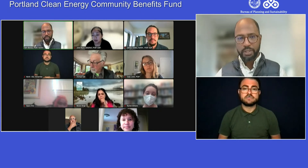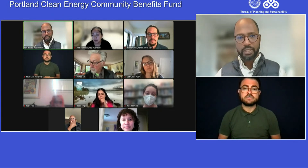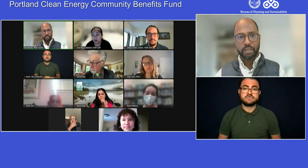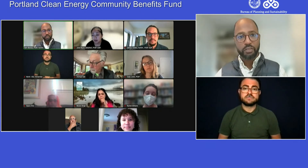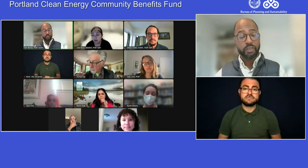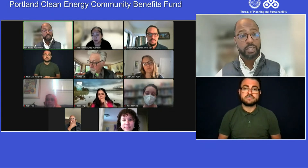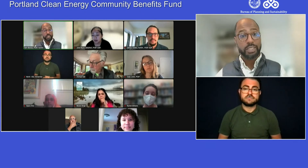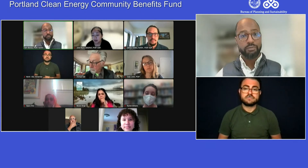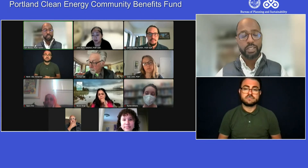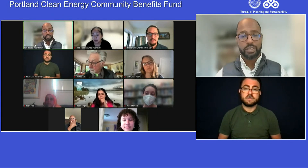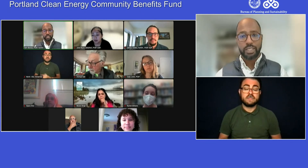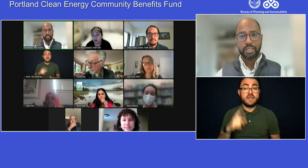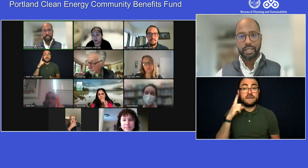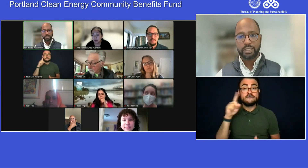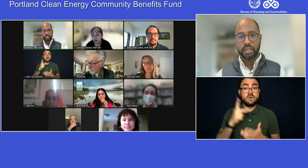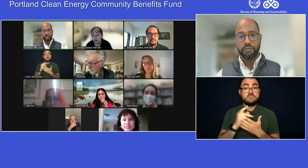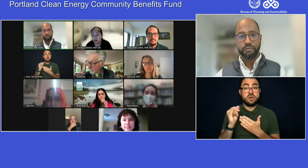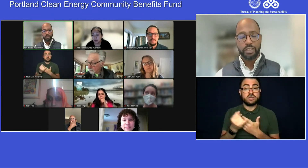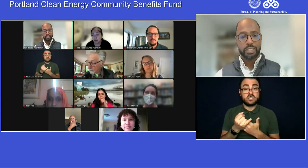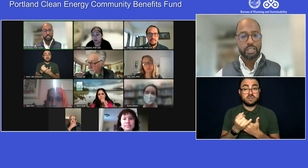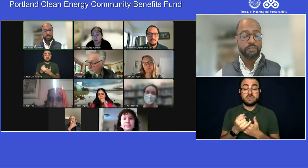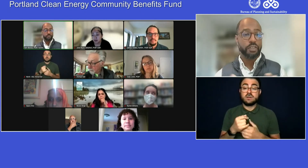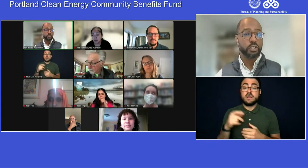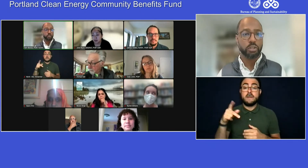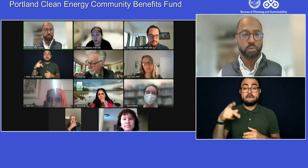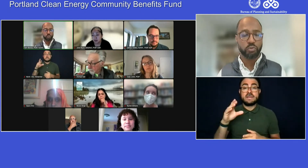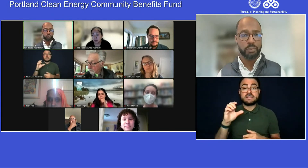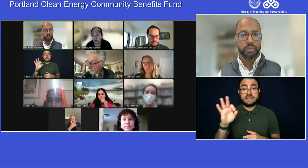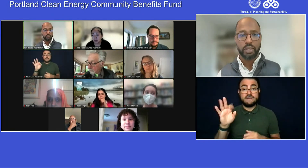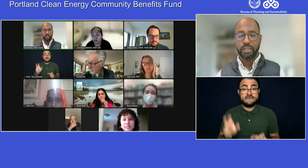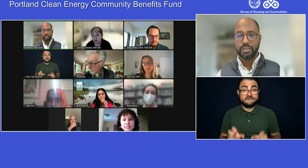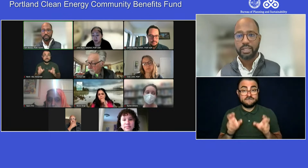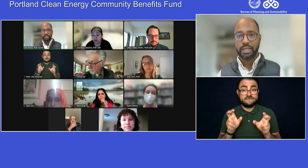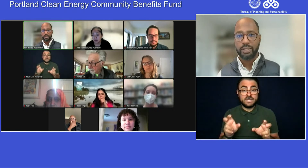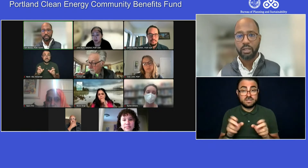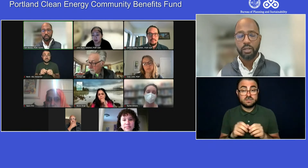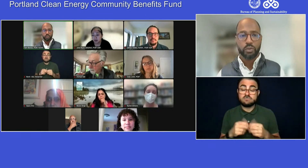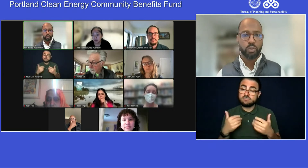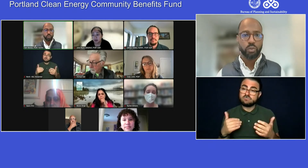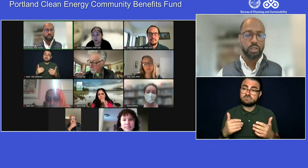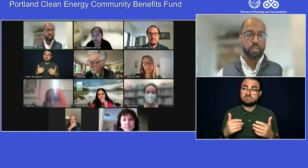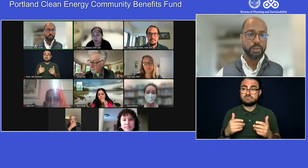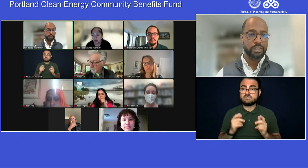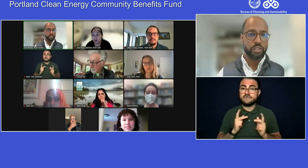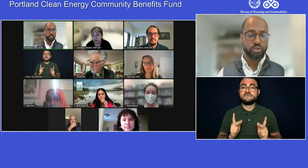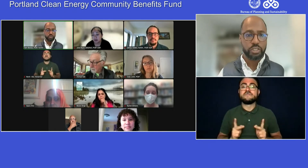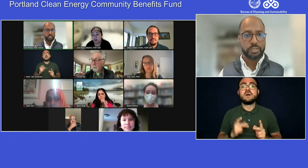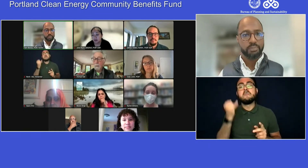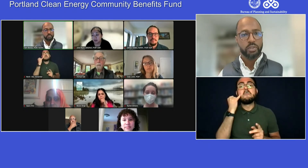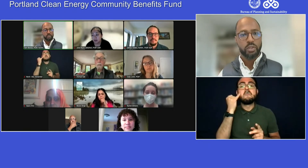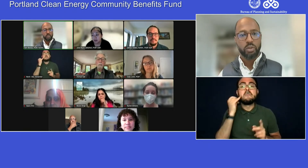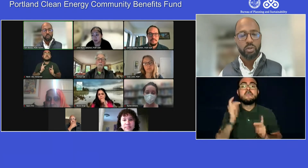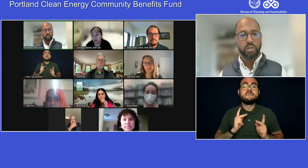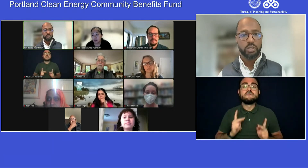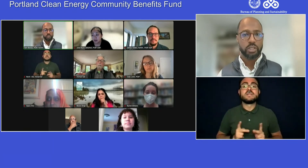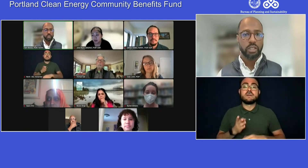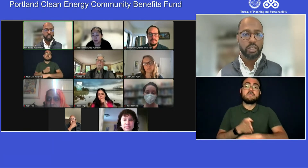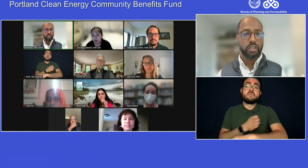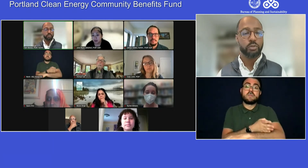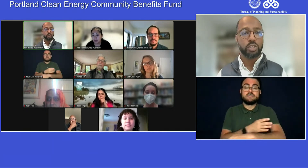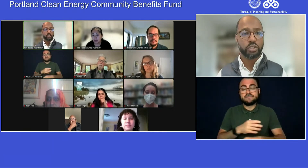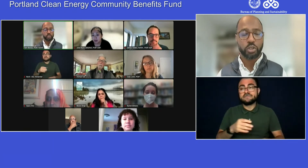projects that PCEF is investing in that has is a physical improvement, let's say that we're either planting trees